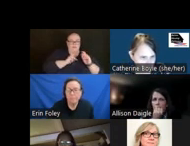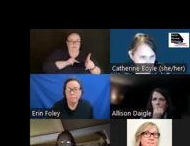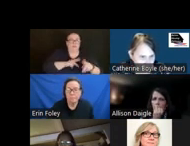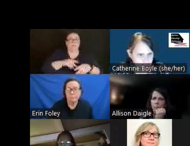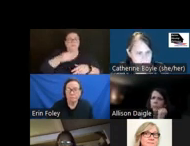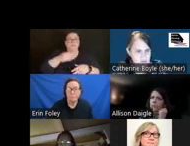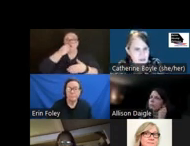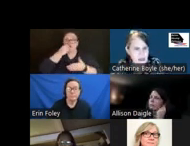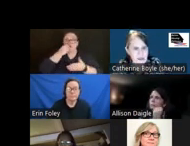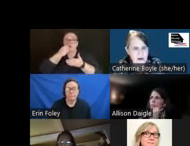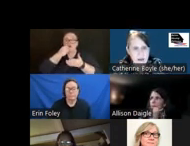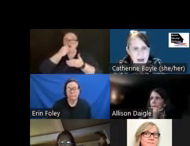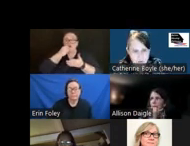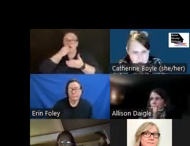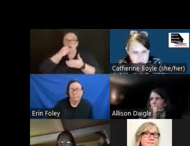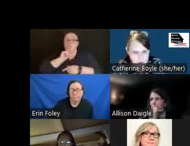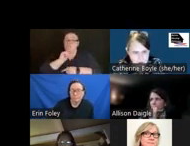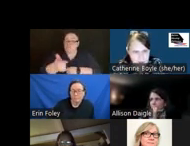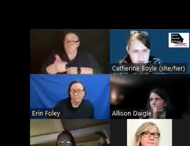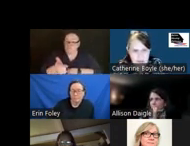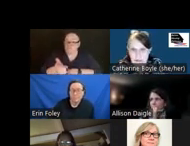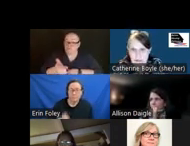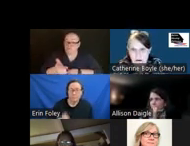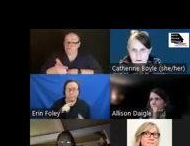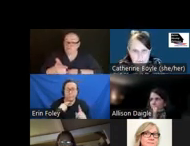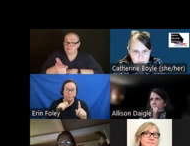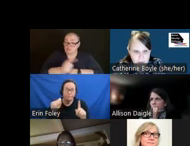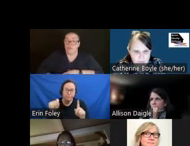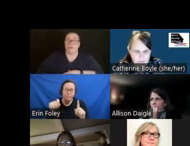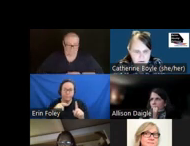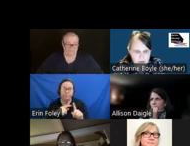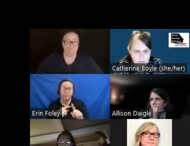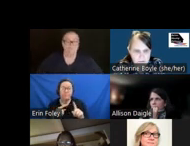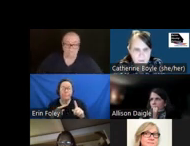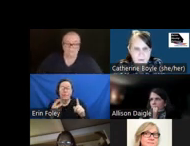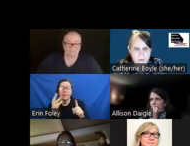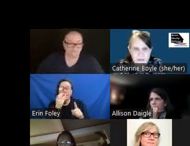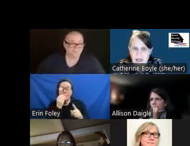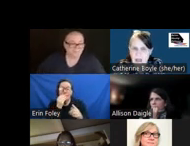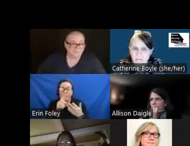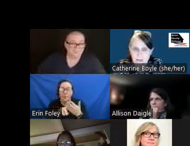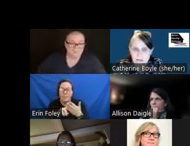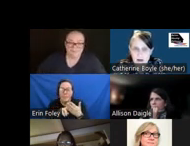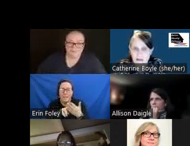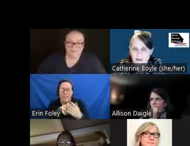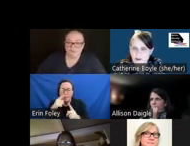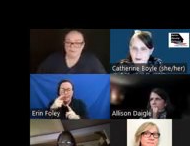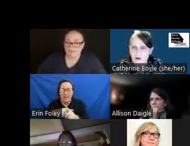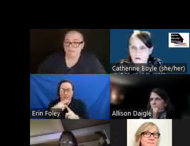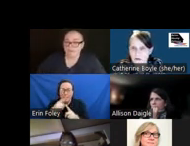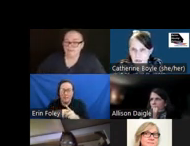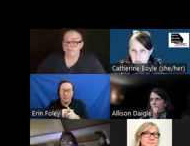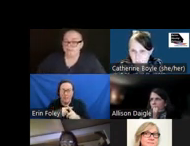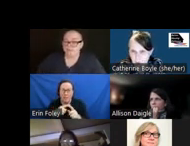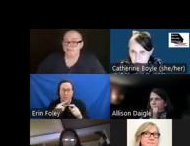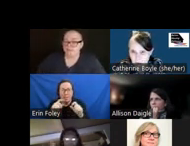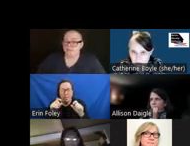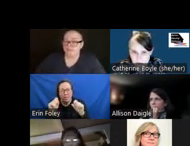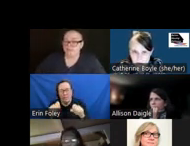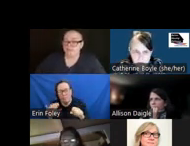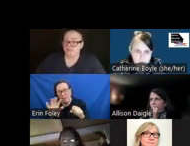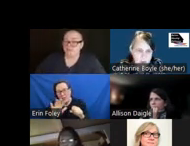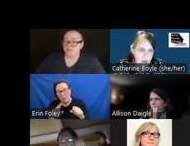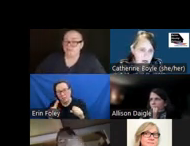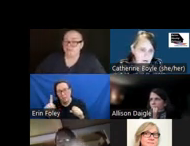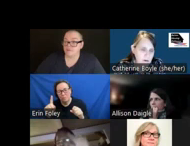Food stamps tend to pay about $218 a month for an individual, but they can be as high as